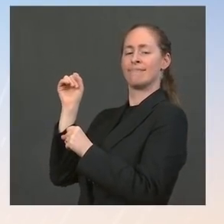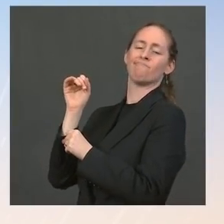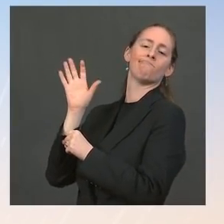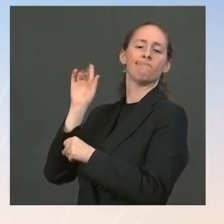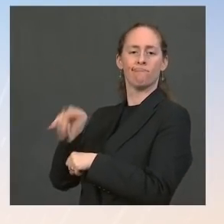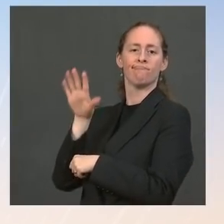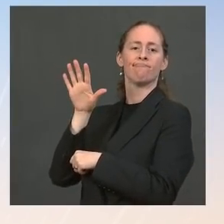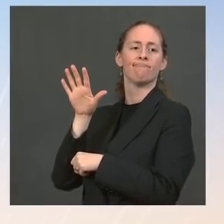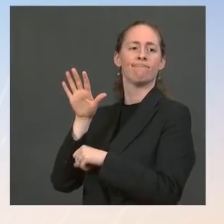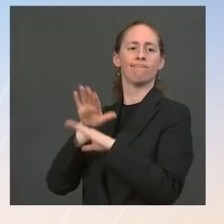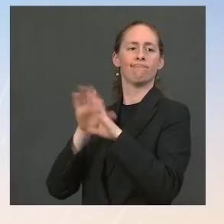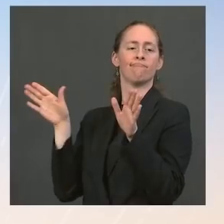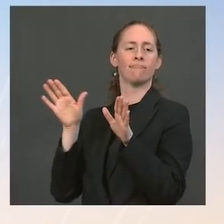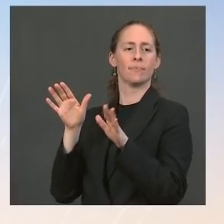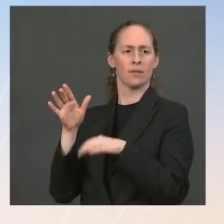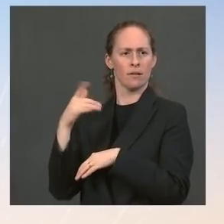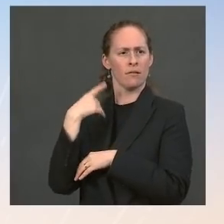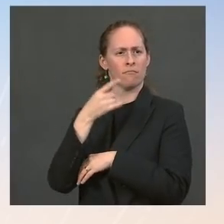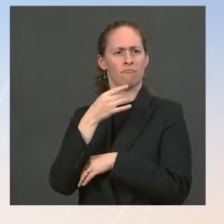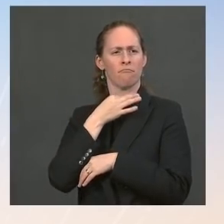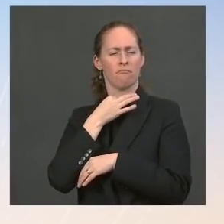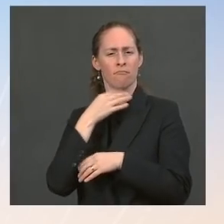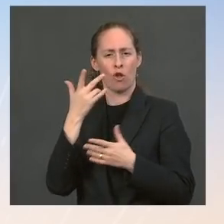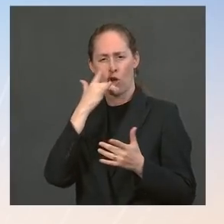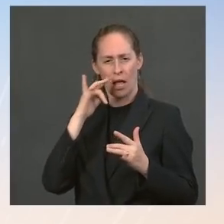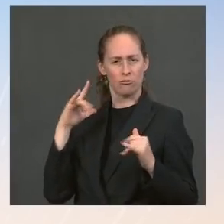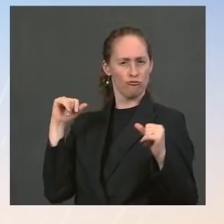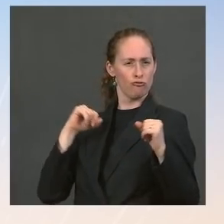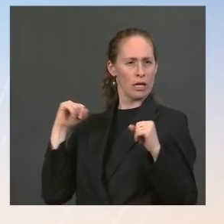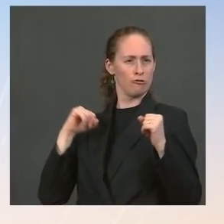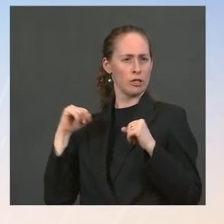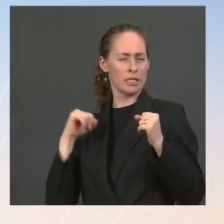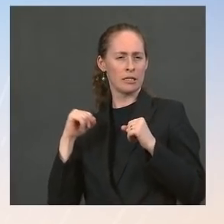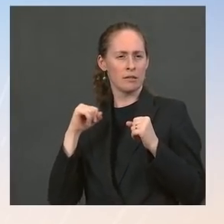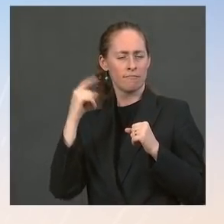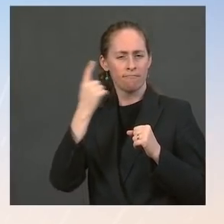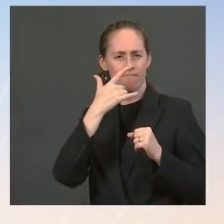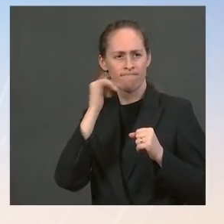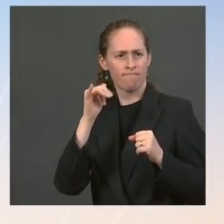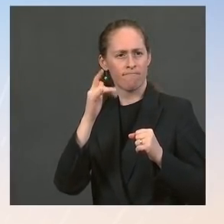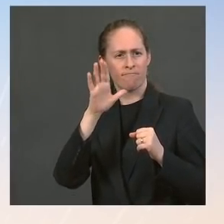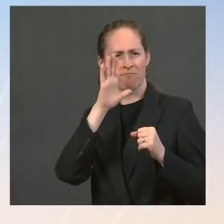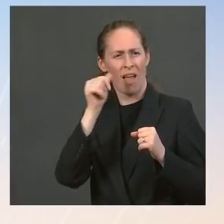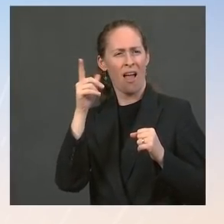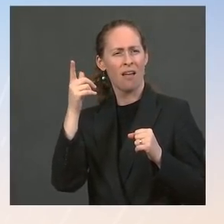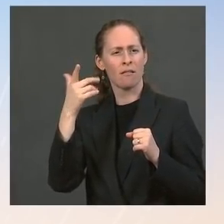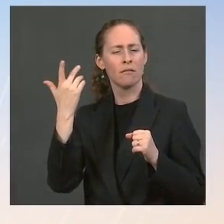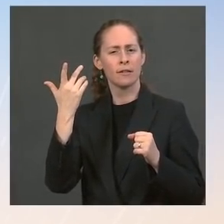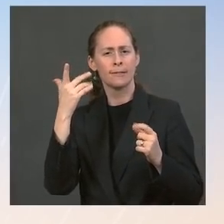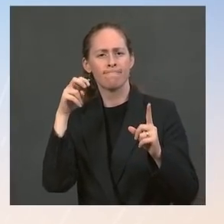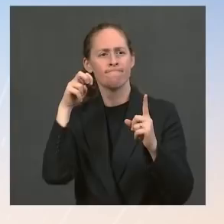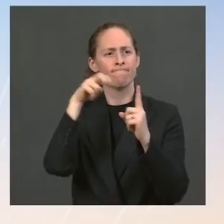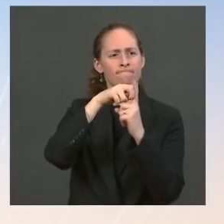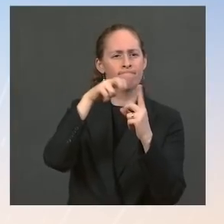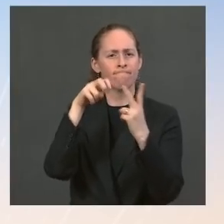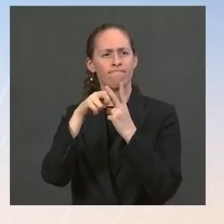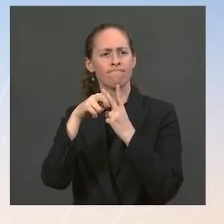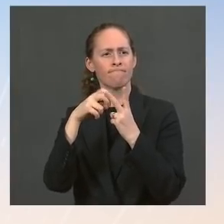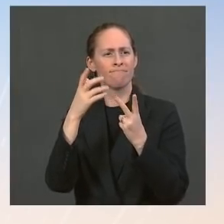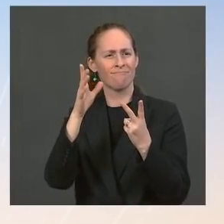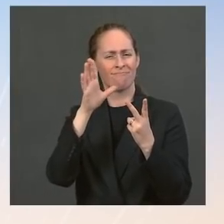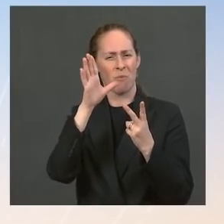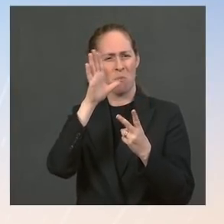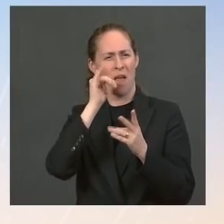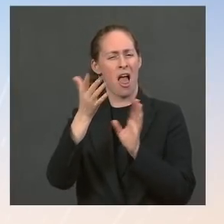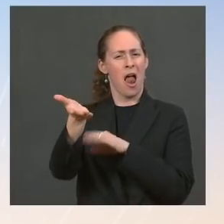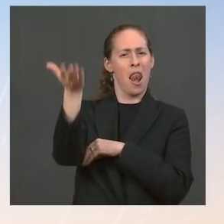made strategically to pursue Senator Manchin, Senator Sinema, and not try to, in the last couple of weeks, apply more pressure on progressives to